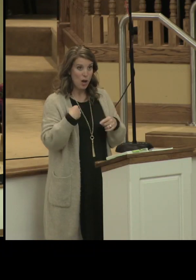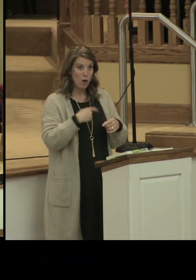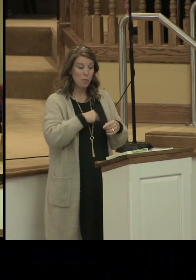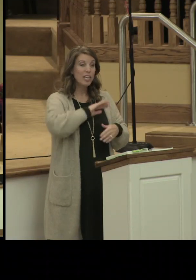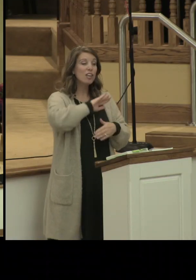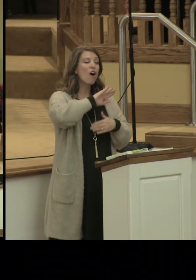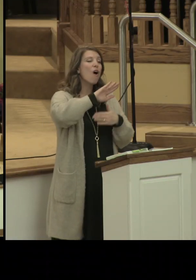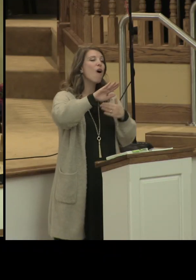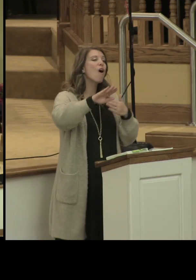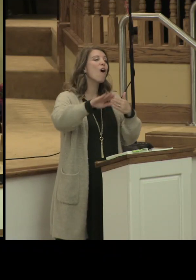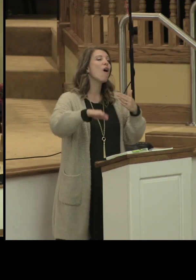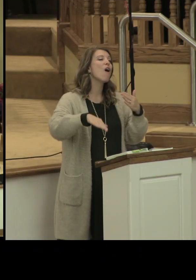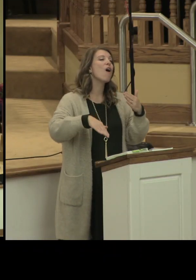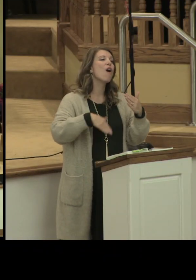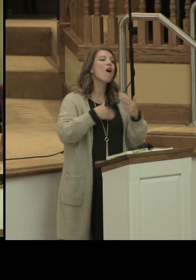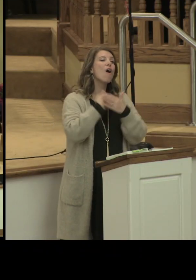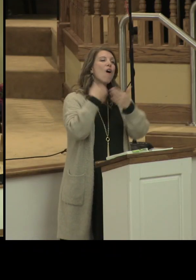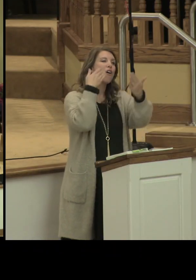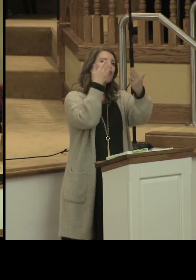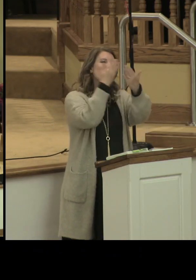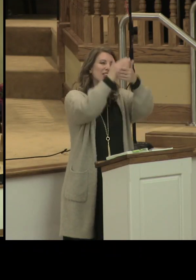day, when we all